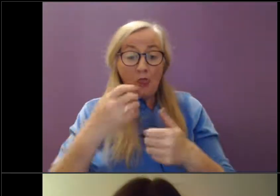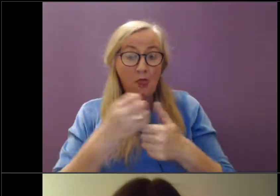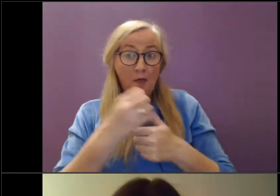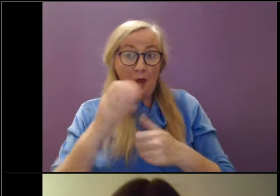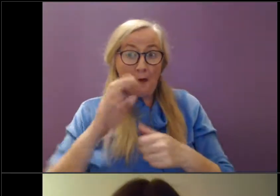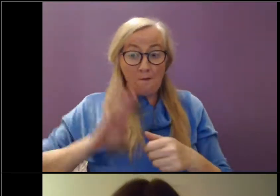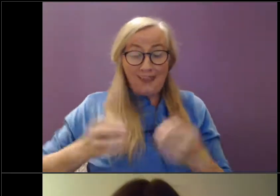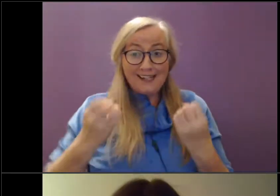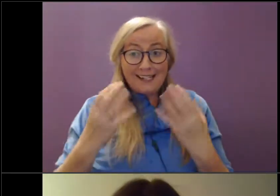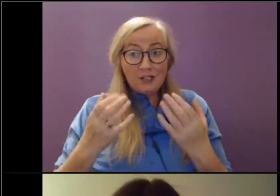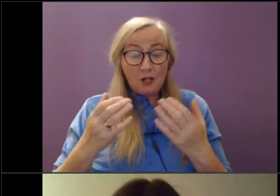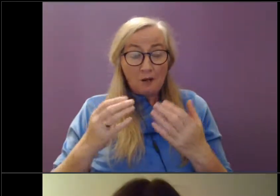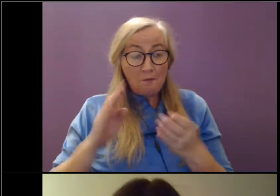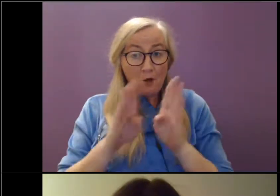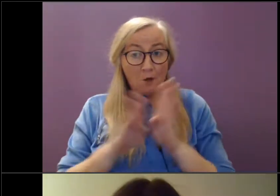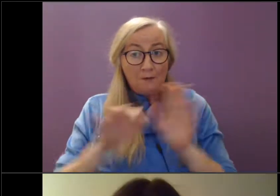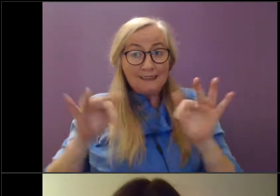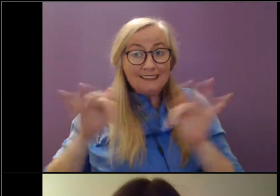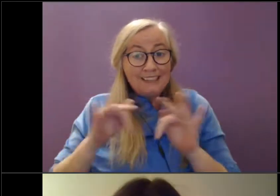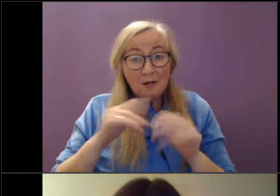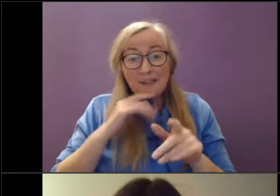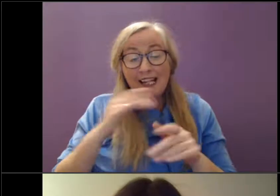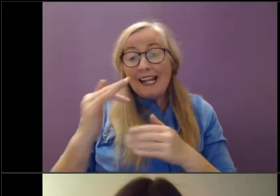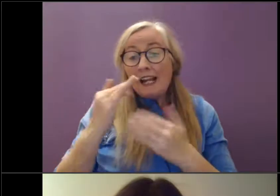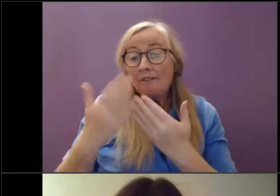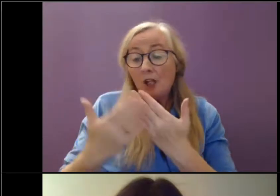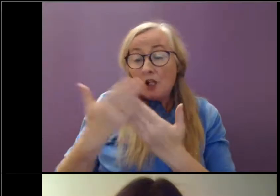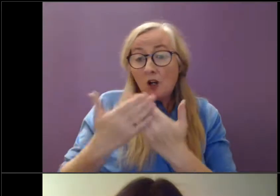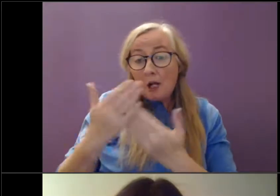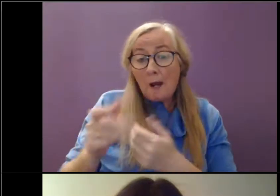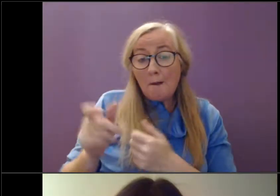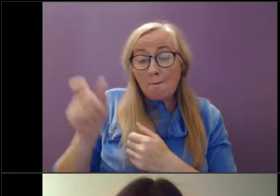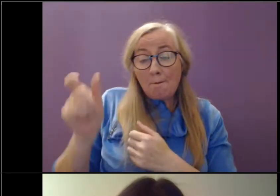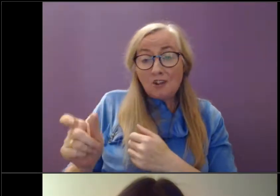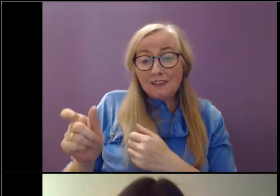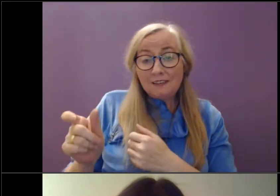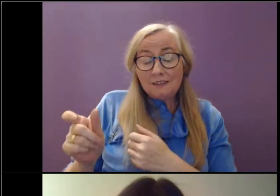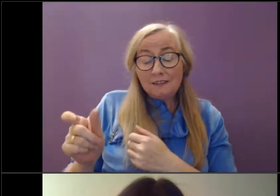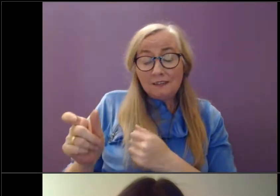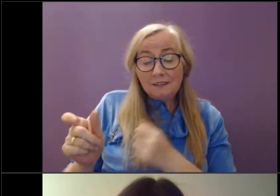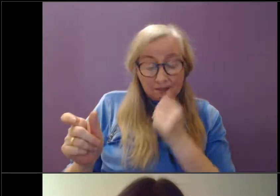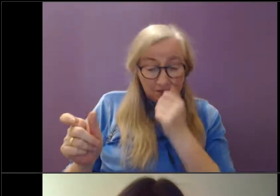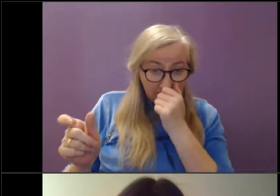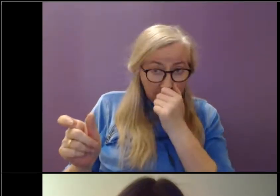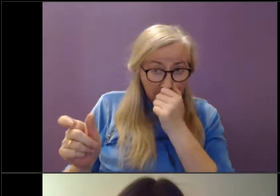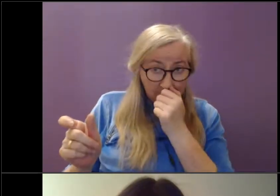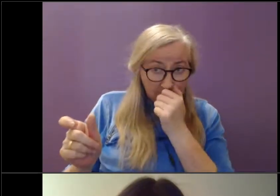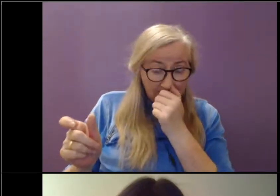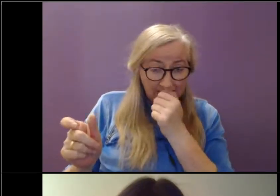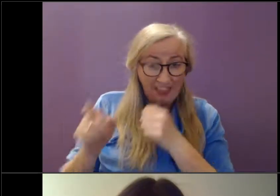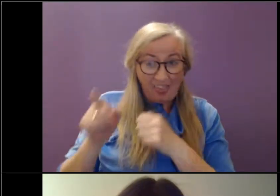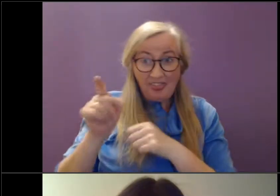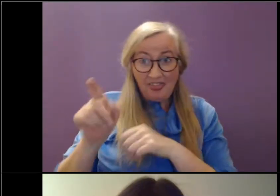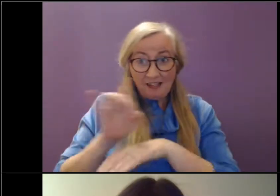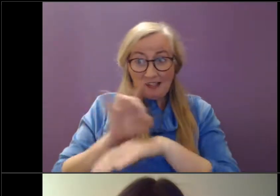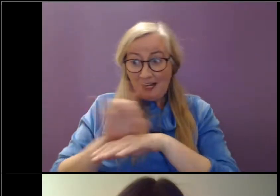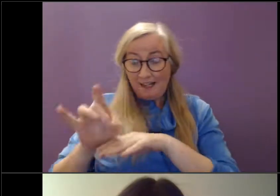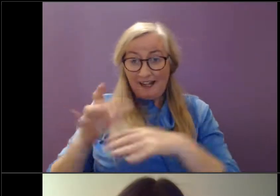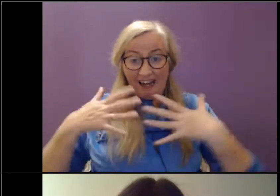I suppose if a young person is kind of, I suppose, displaying their communication in that kind of physical way,